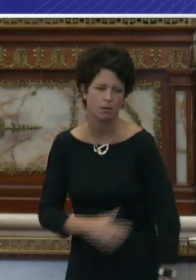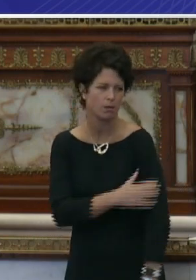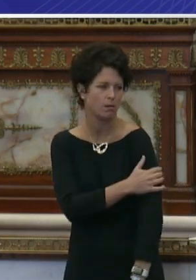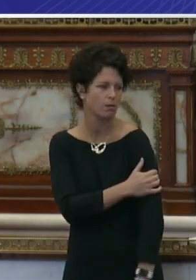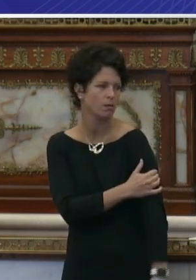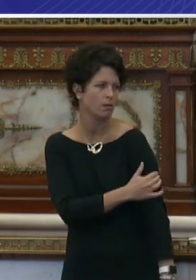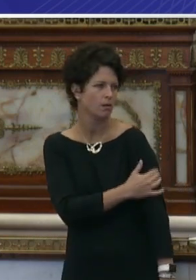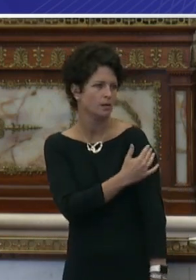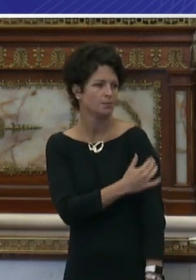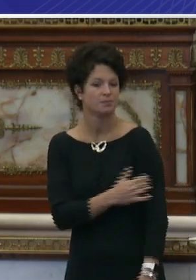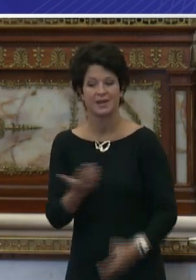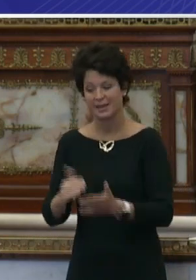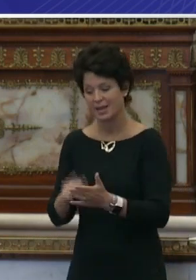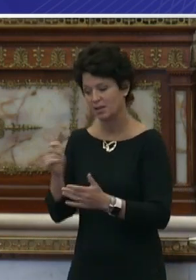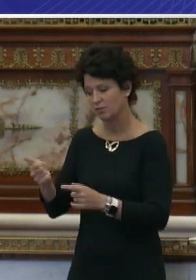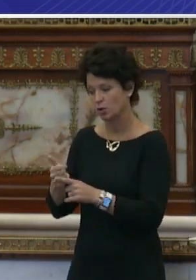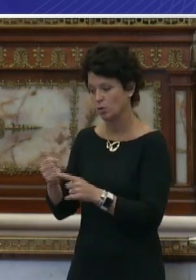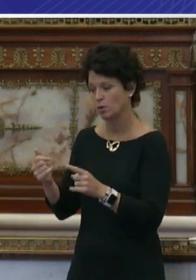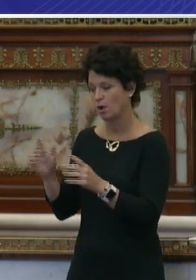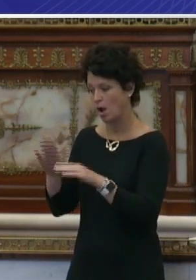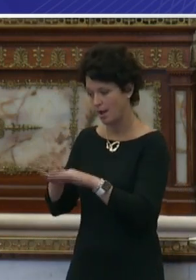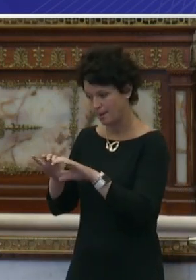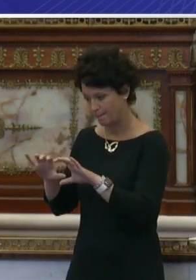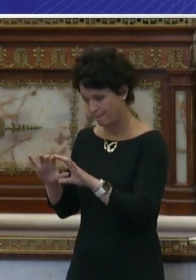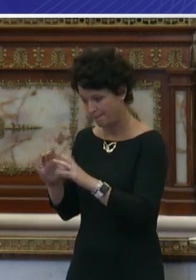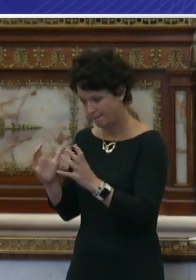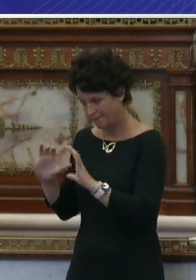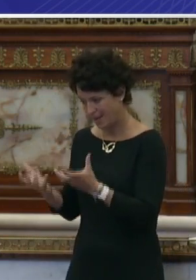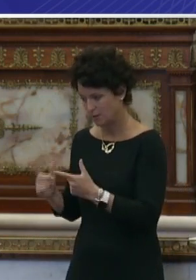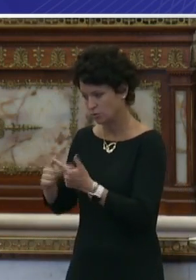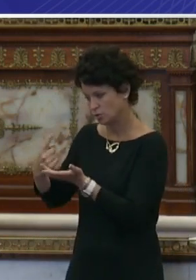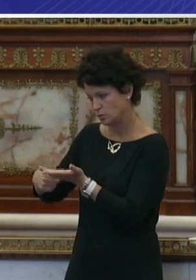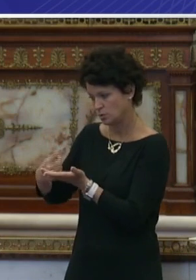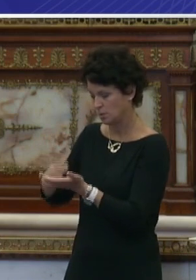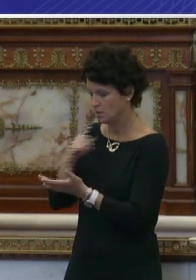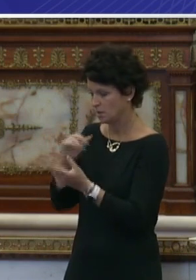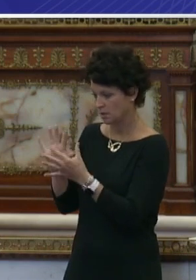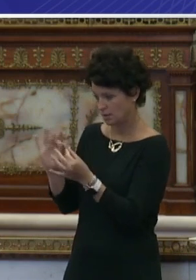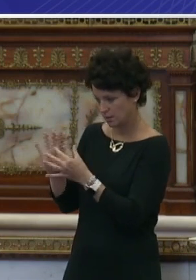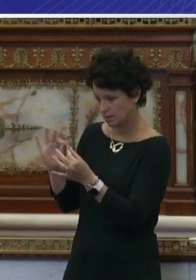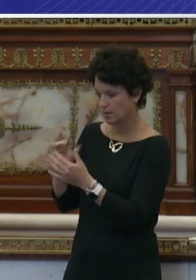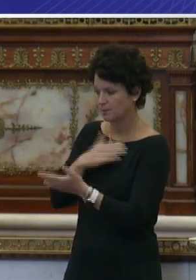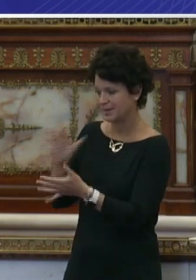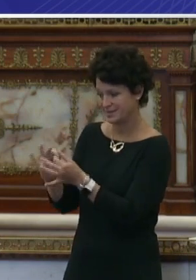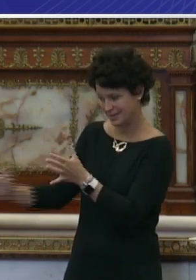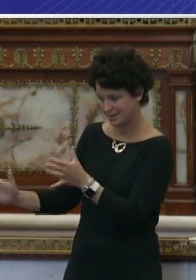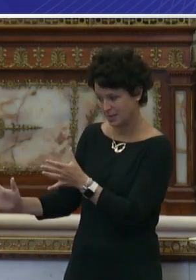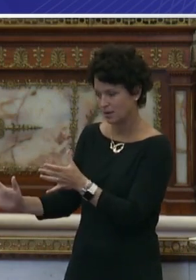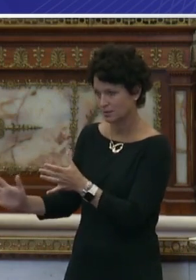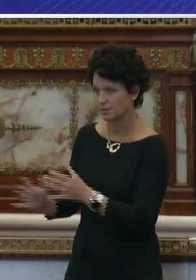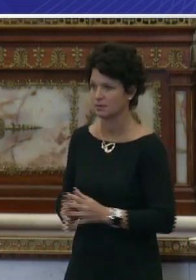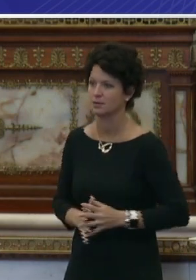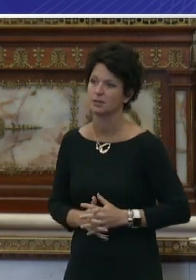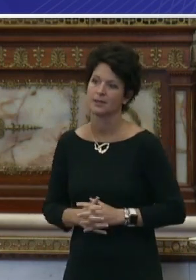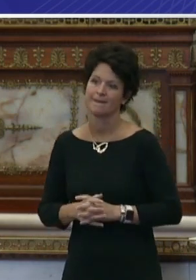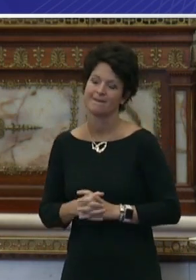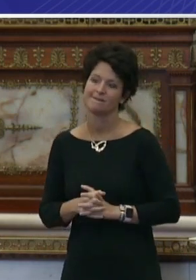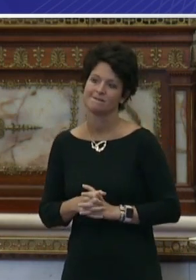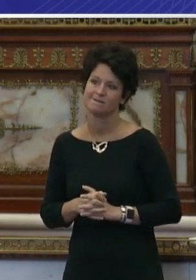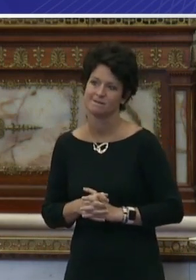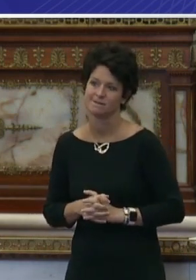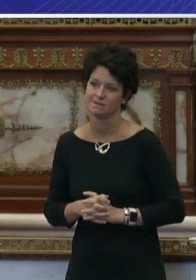Again, if you were on one of the panels and witnesses, please disconnect from the meeting so that we can go into our public meeting.